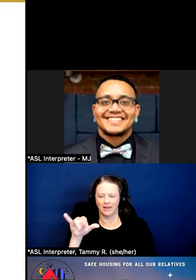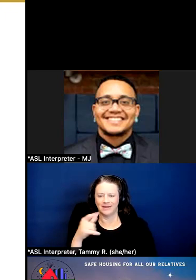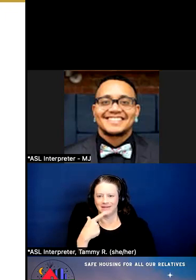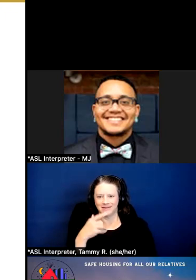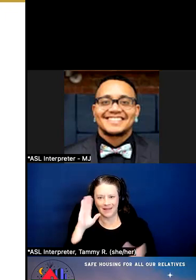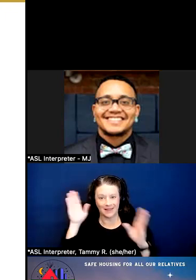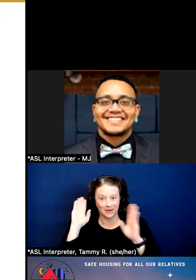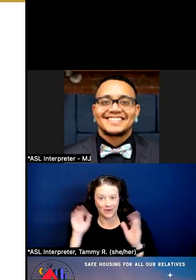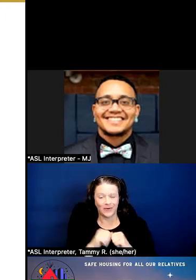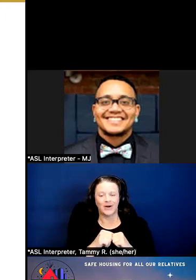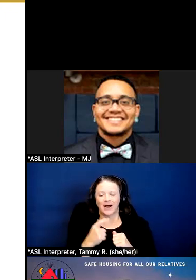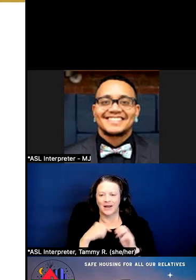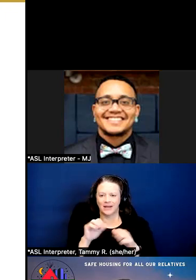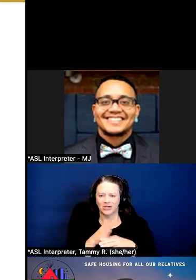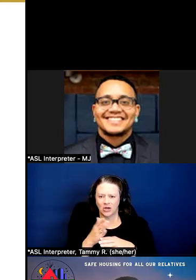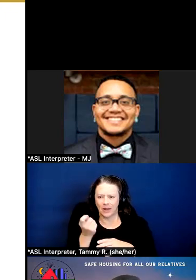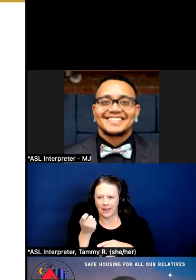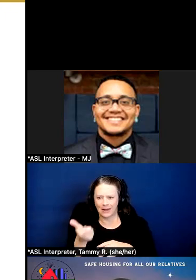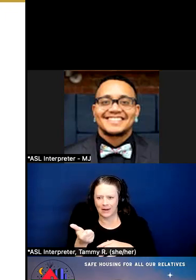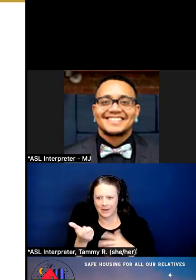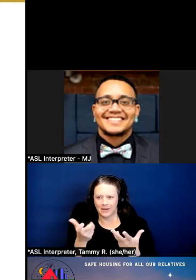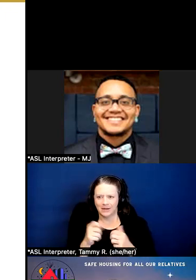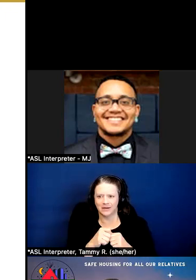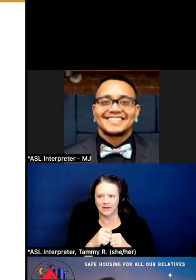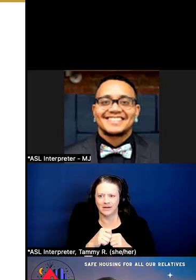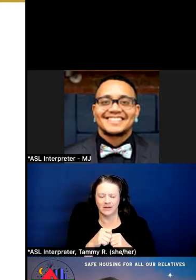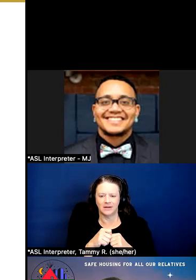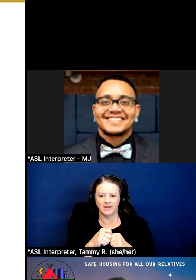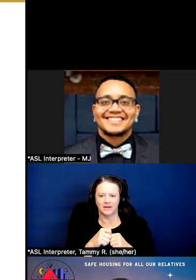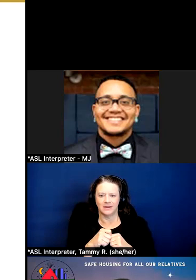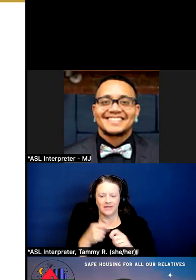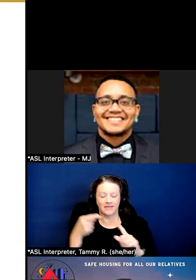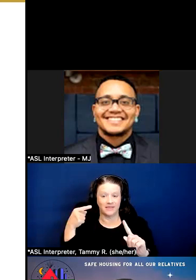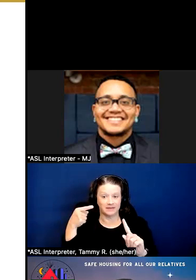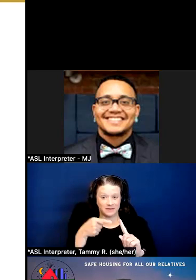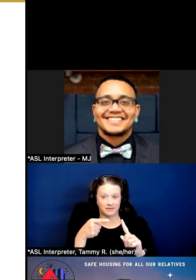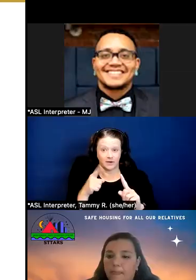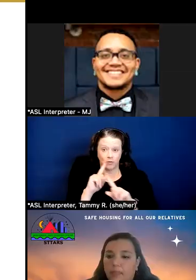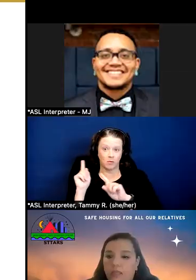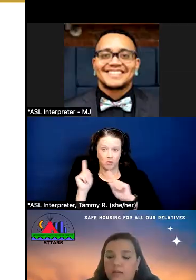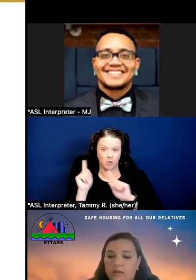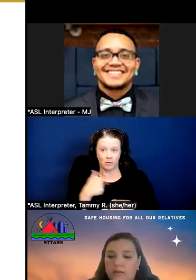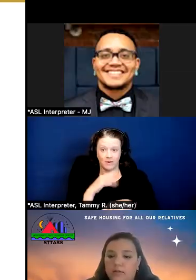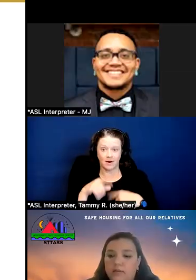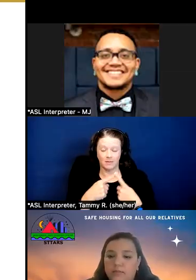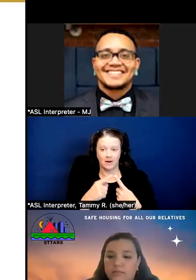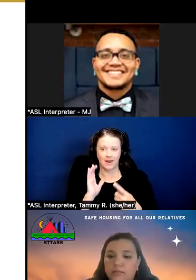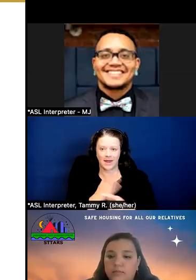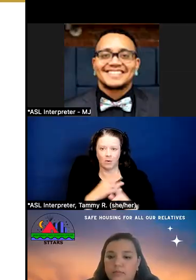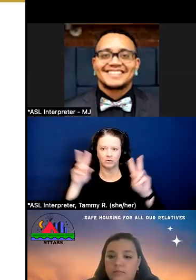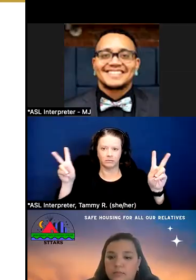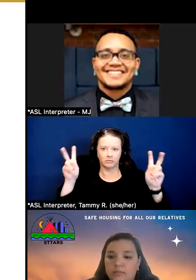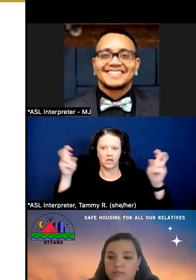Hi there. Yeah, I can share a little bit about this particular report we were talking about, our Support Every